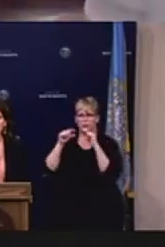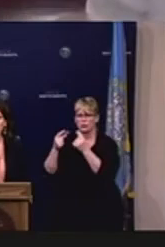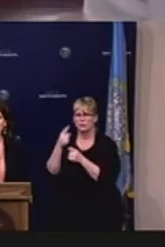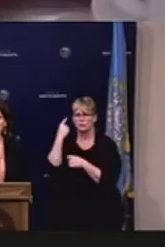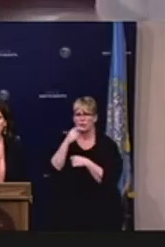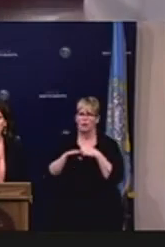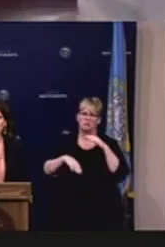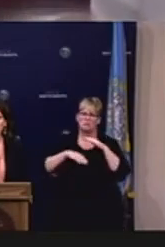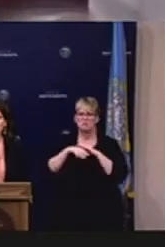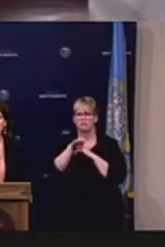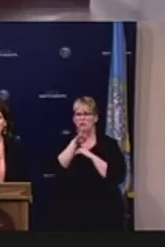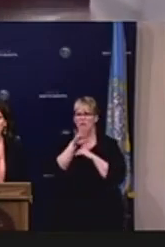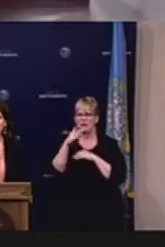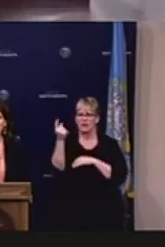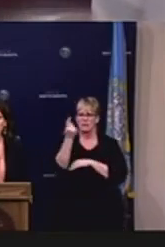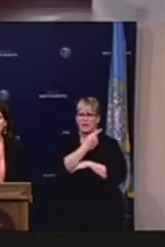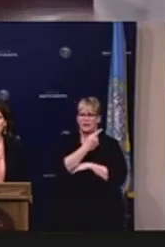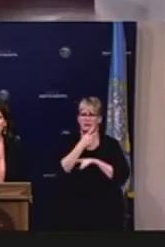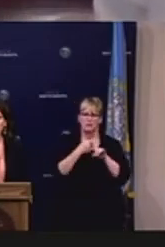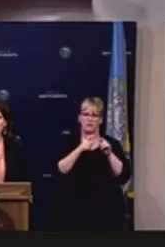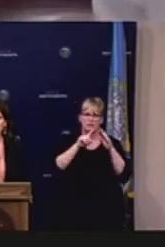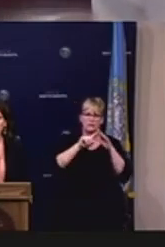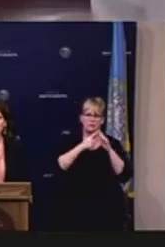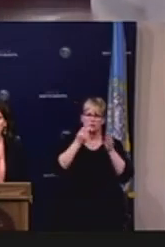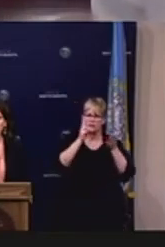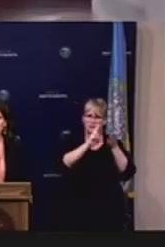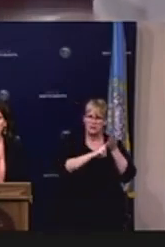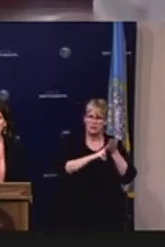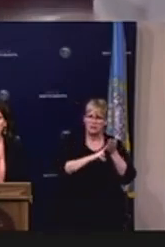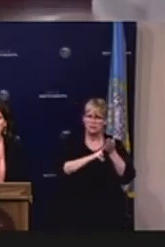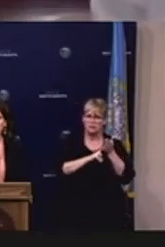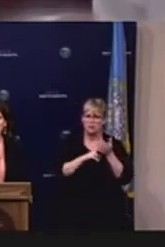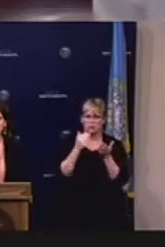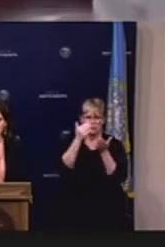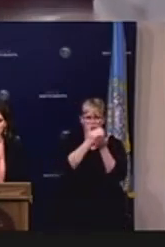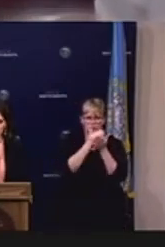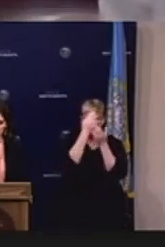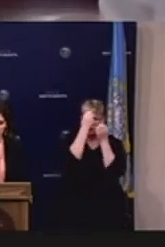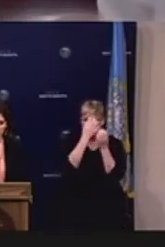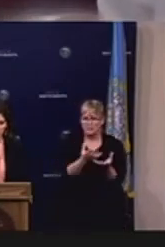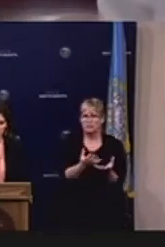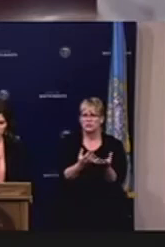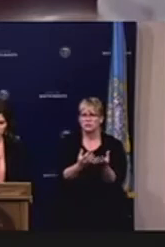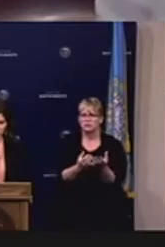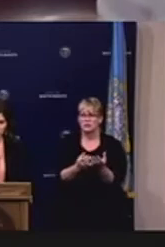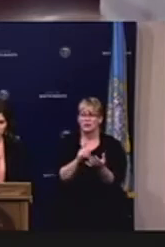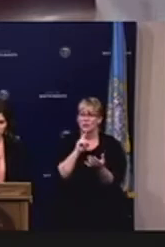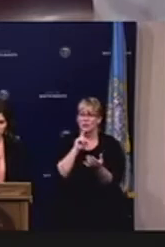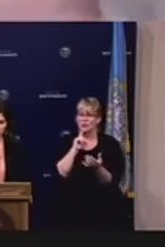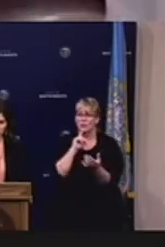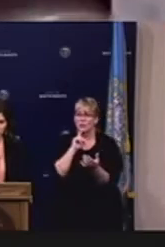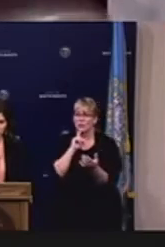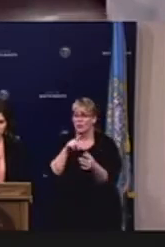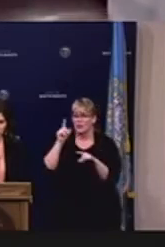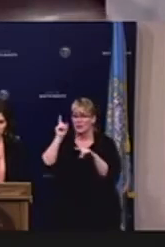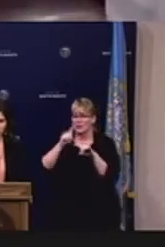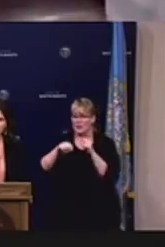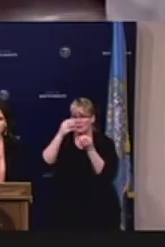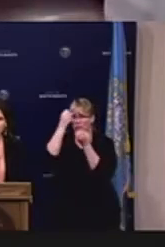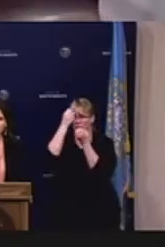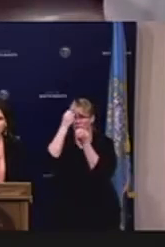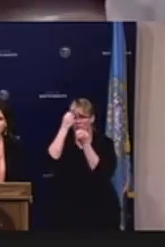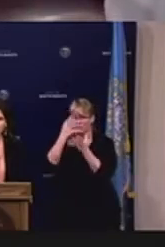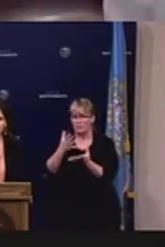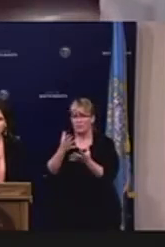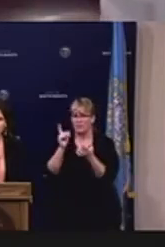days from enrollment in the trial. So we're collecting data, and we really cannot provide data until we get everything